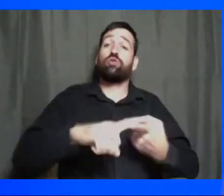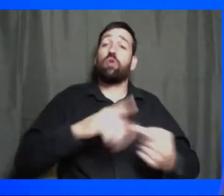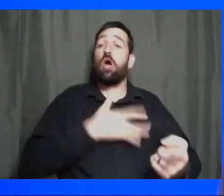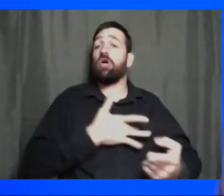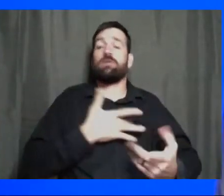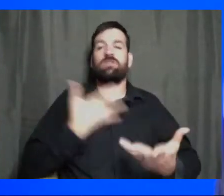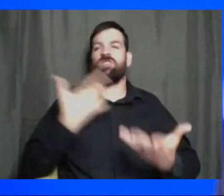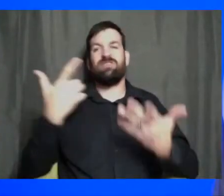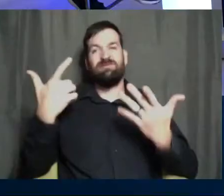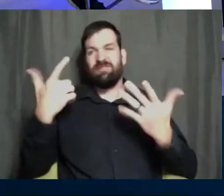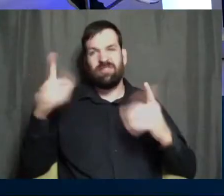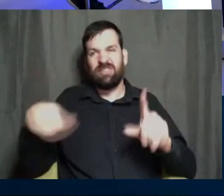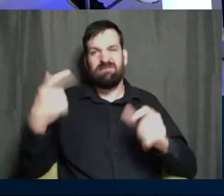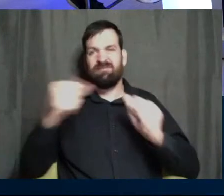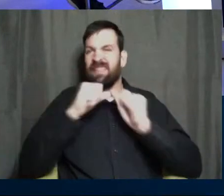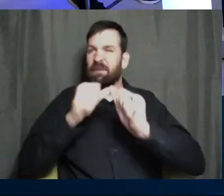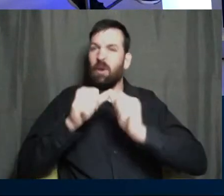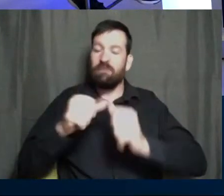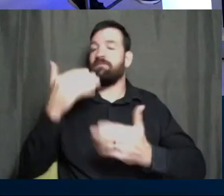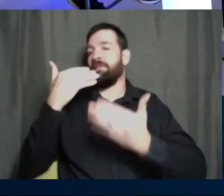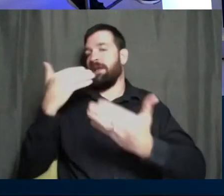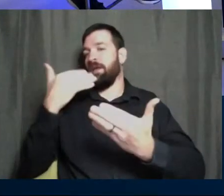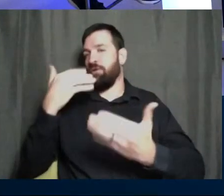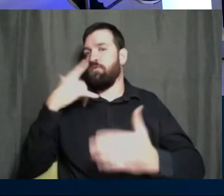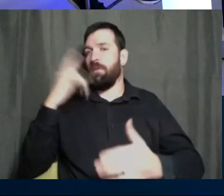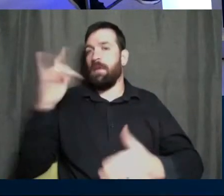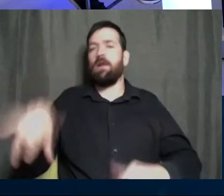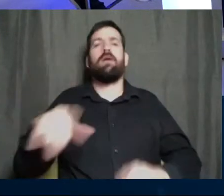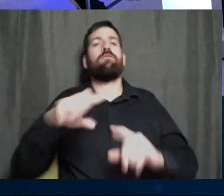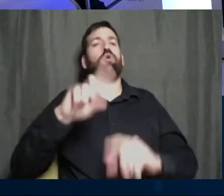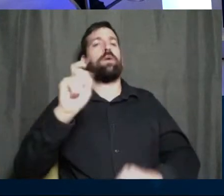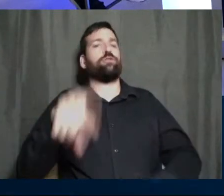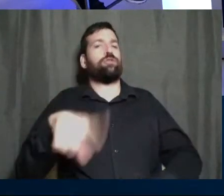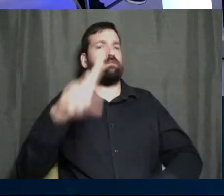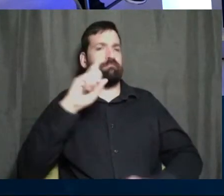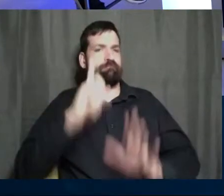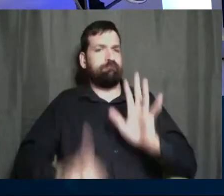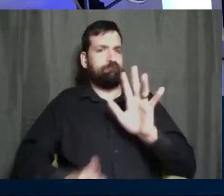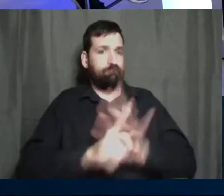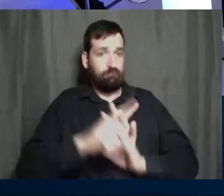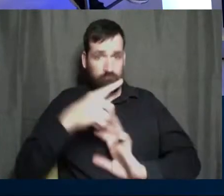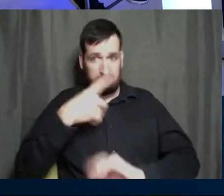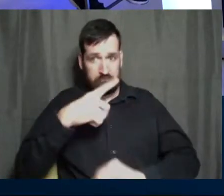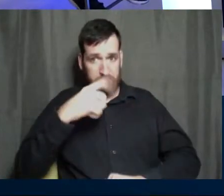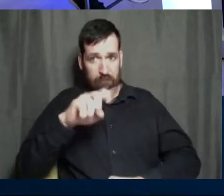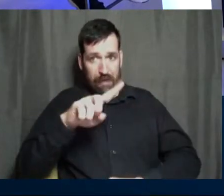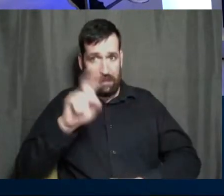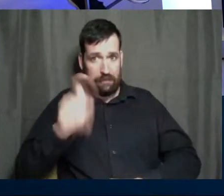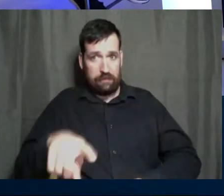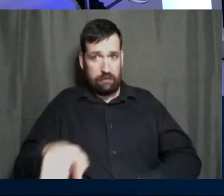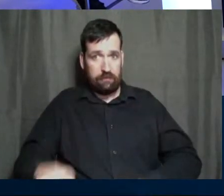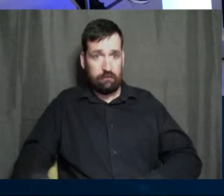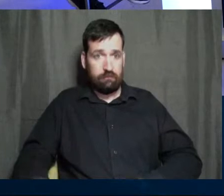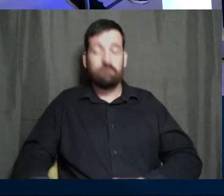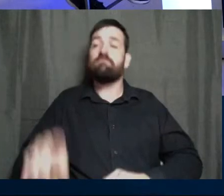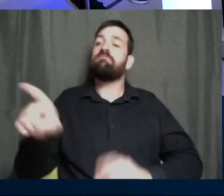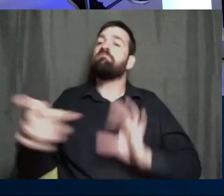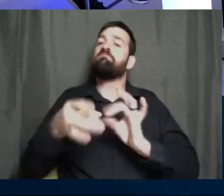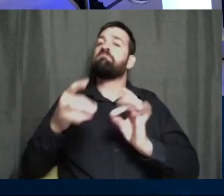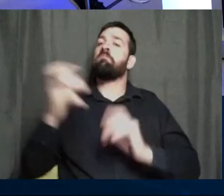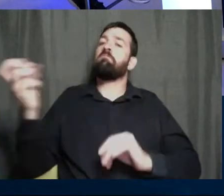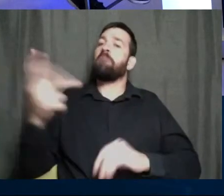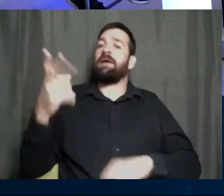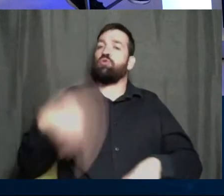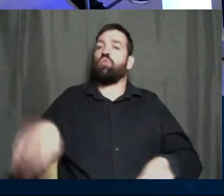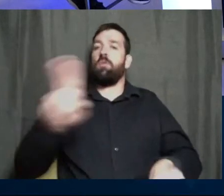drum. Thank you for that. I do have a question now. You just made me think of one. Can I ask you while Sure. you're still here? Okay. Yeah. So when you say back to normal, do